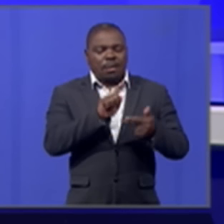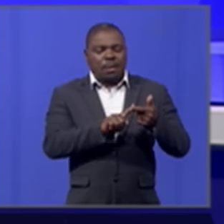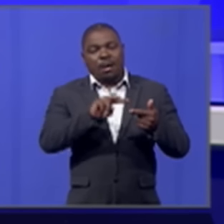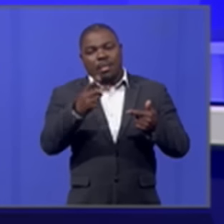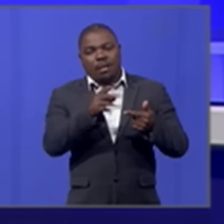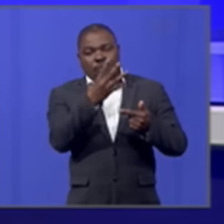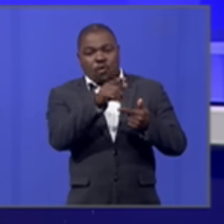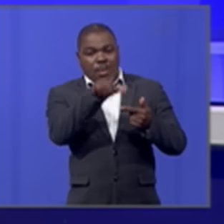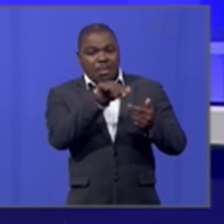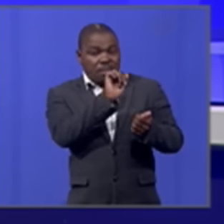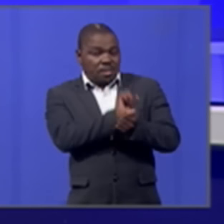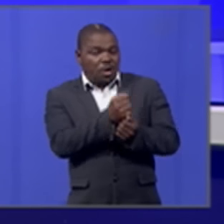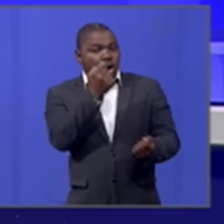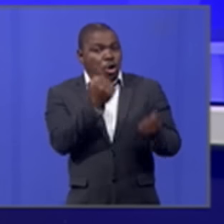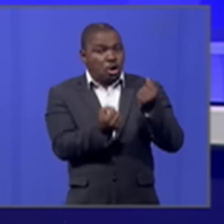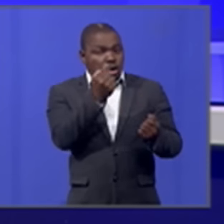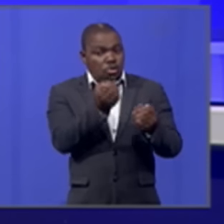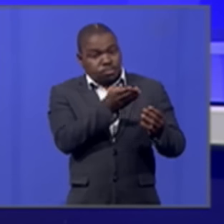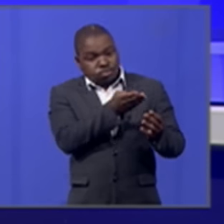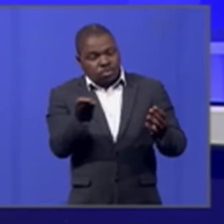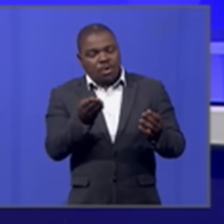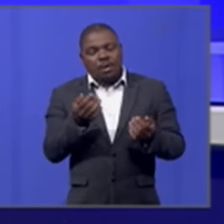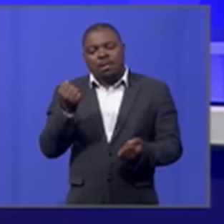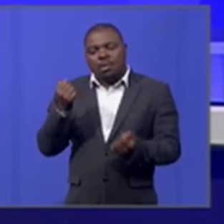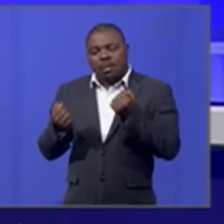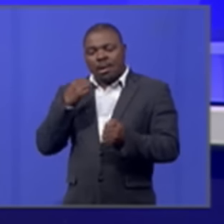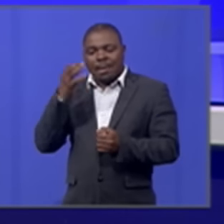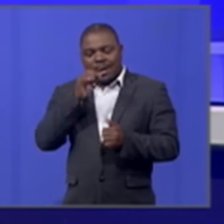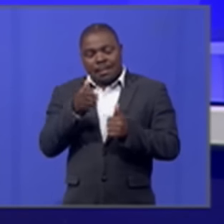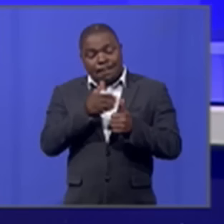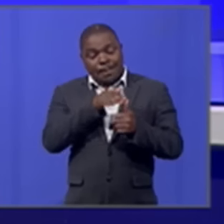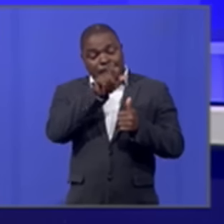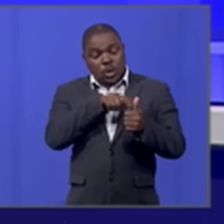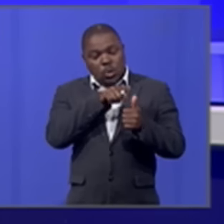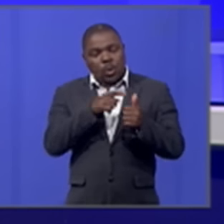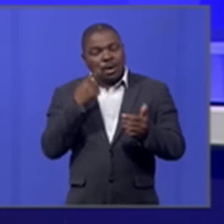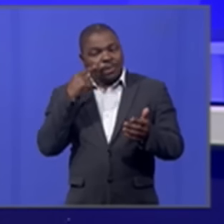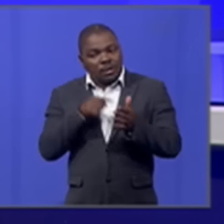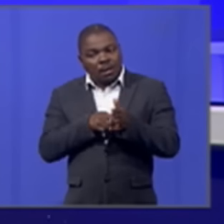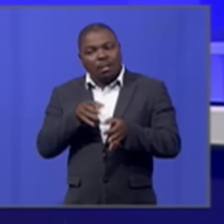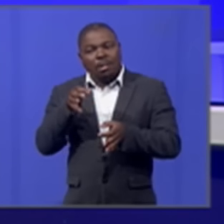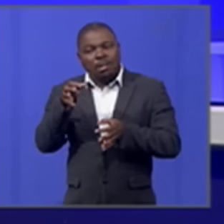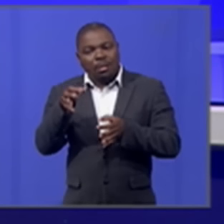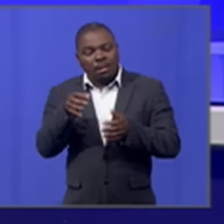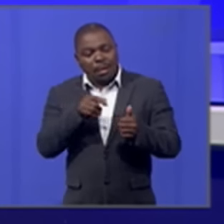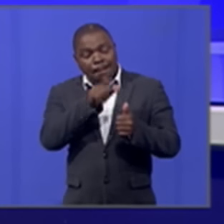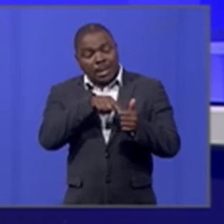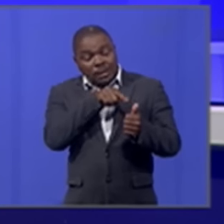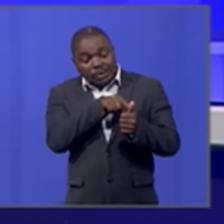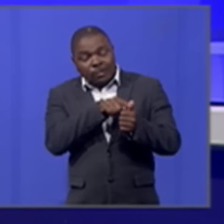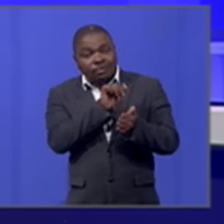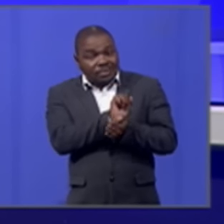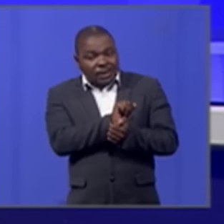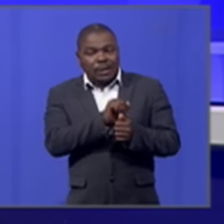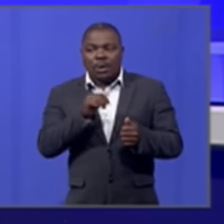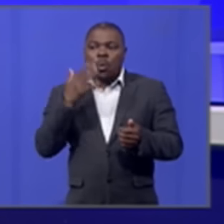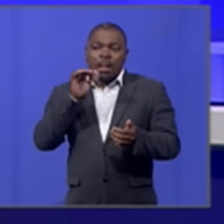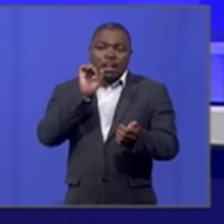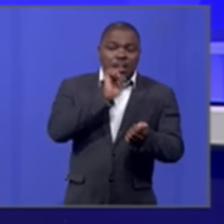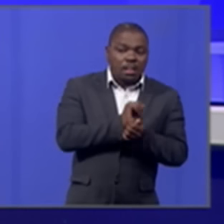balatofadiwa ba nae ba le bane e gateletse gore mosekisiwa wa ntlha ga ise a ke a tlhaselwe ka nako ya fane a tshwarwa